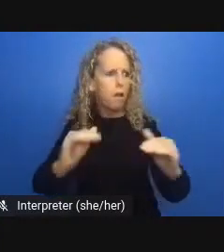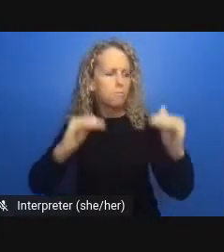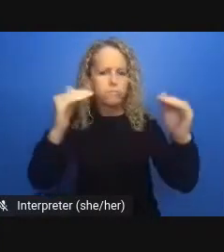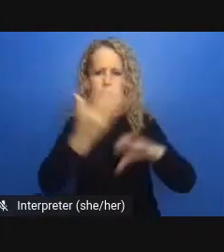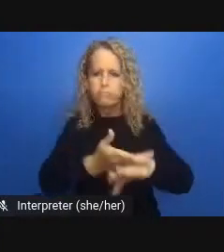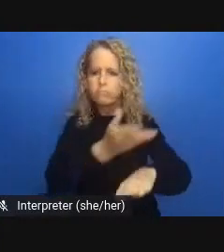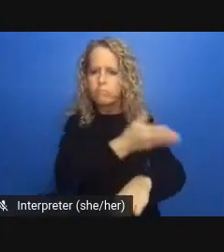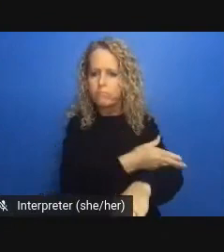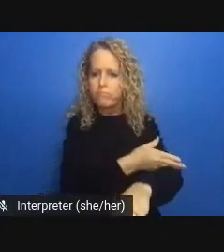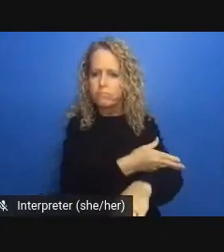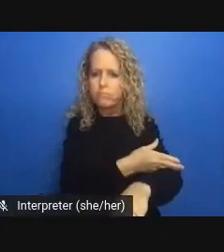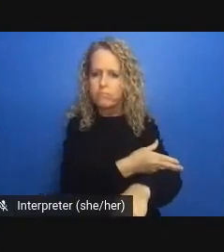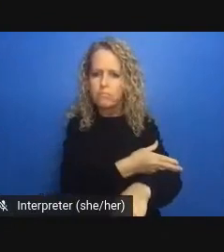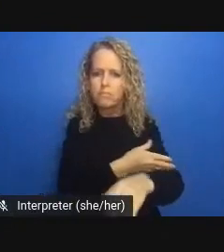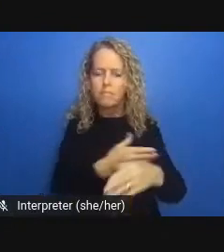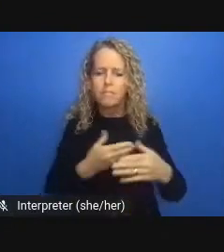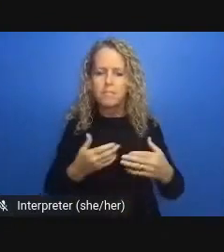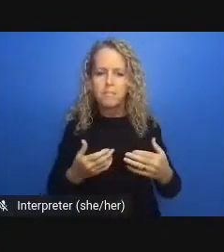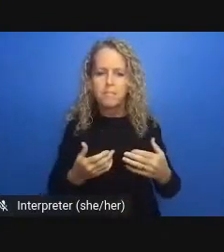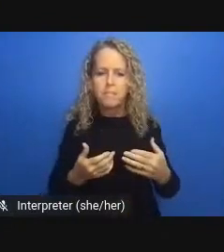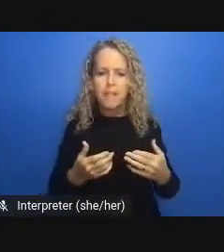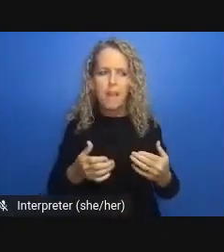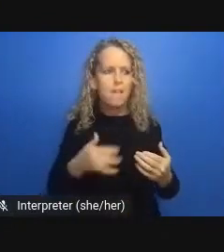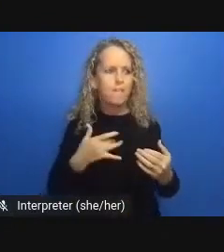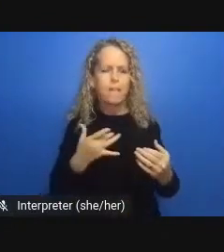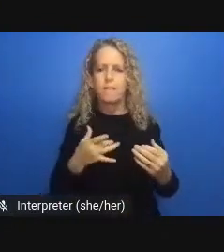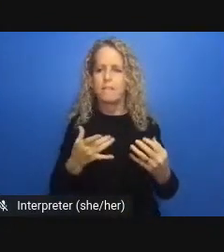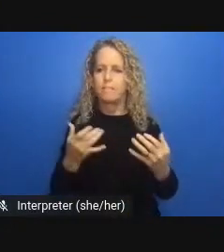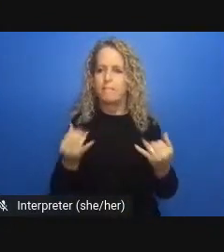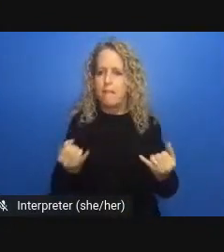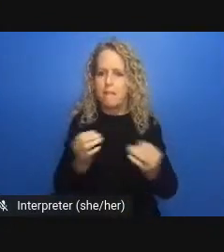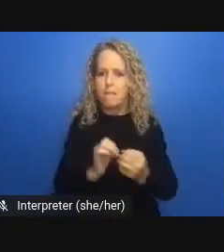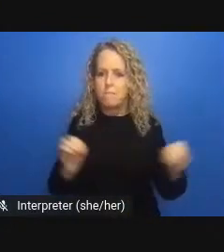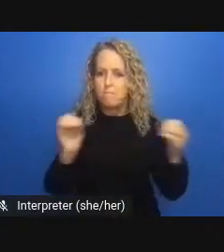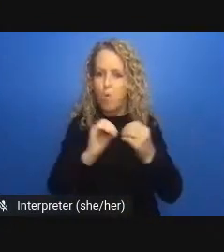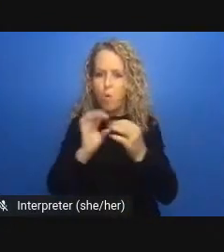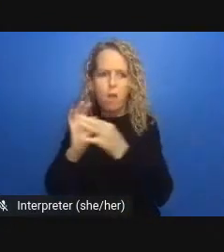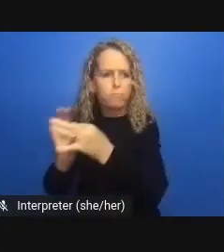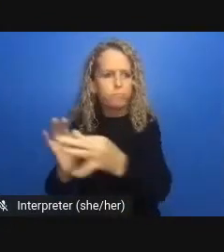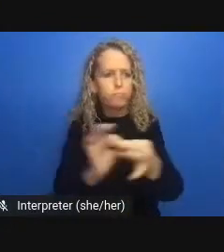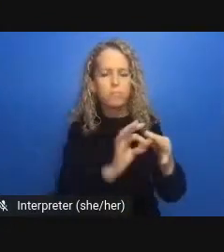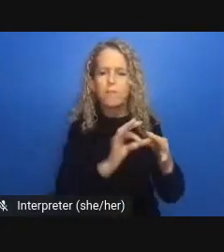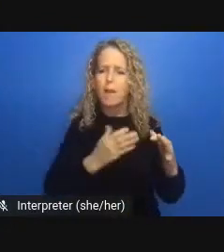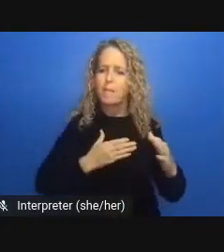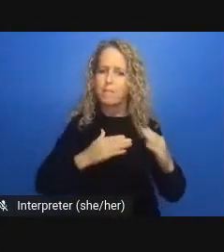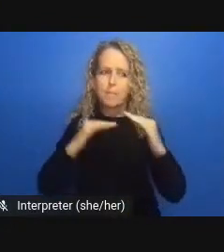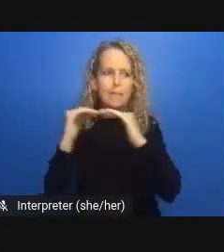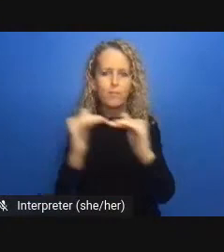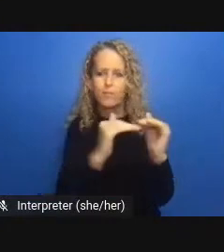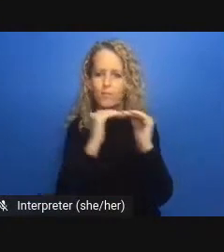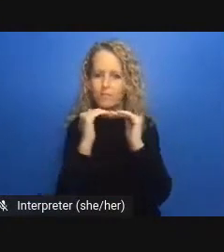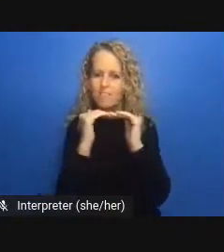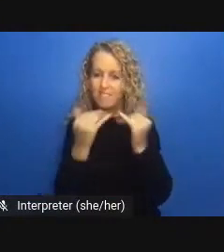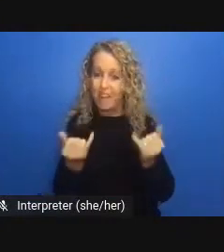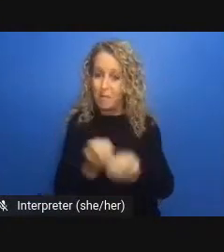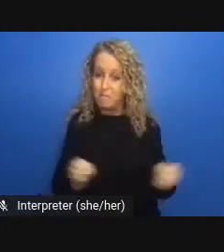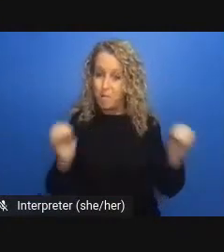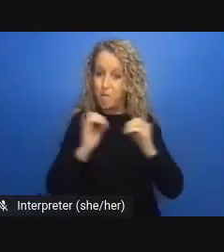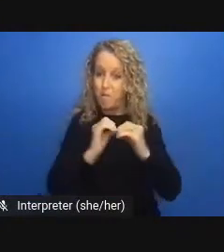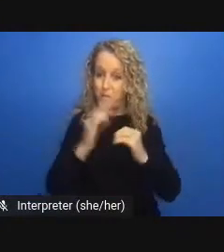actually have, you know, a closer connection to many of our peers? I don't